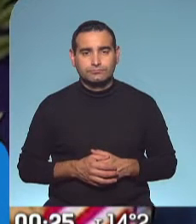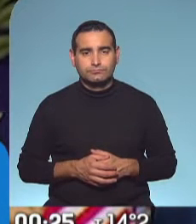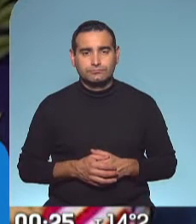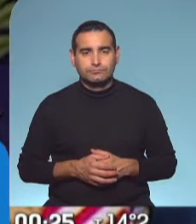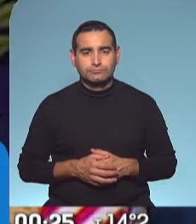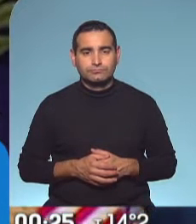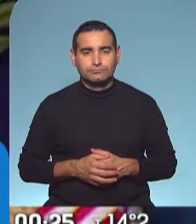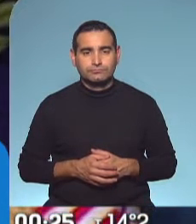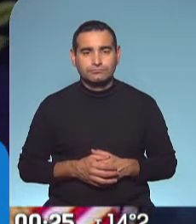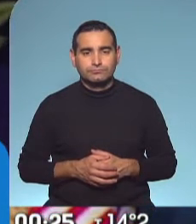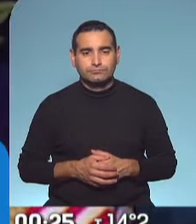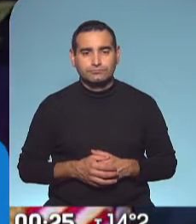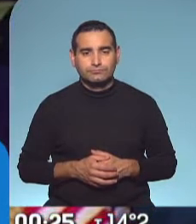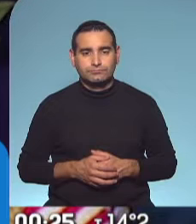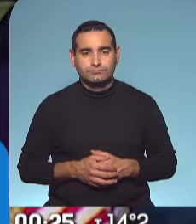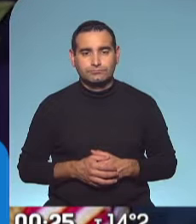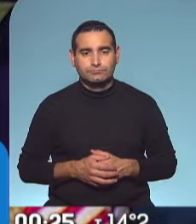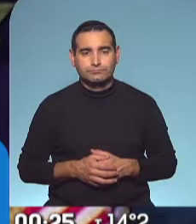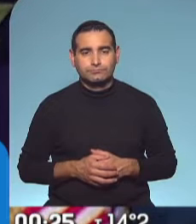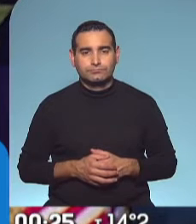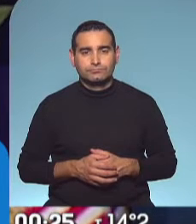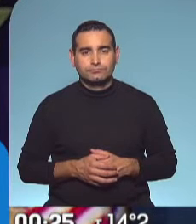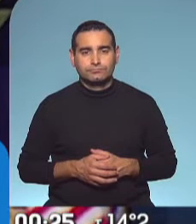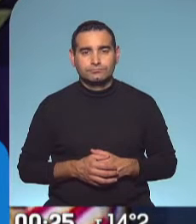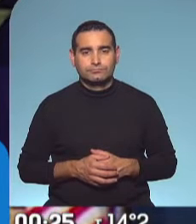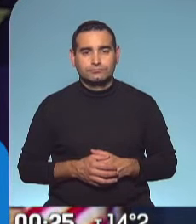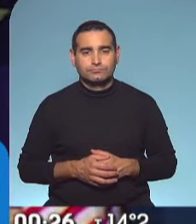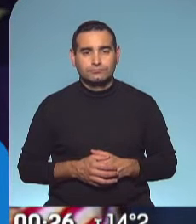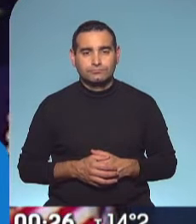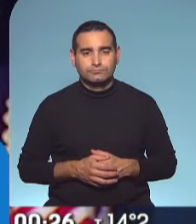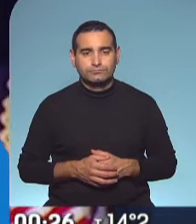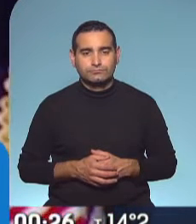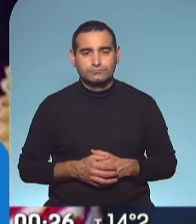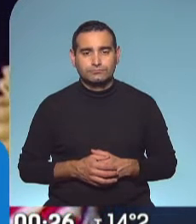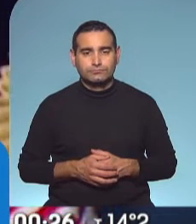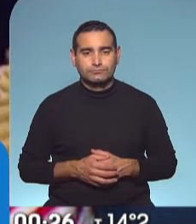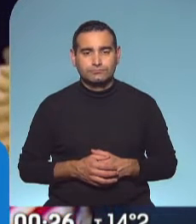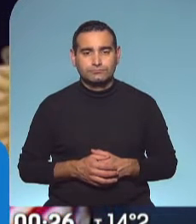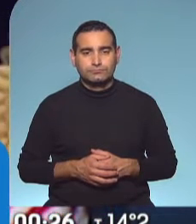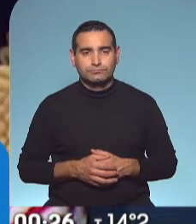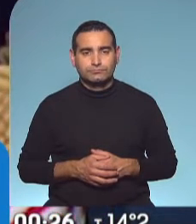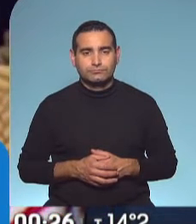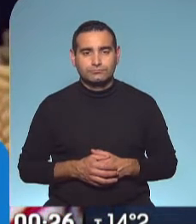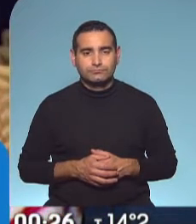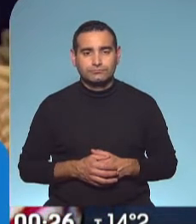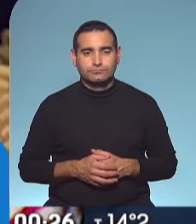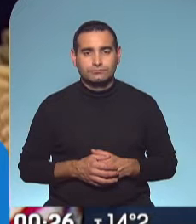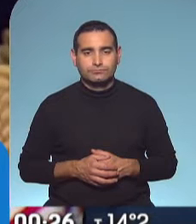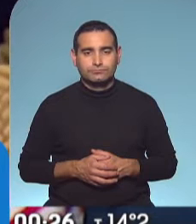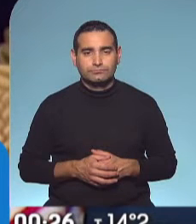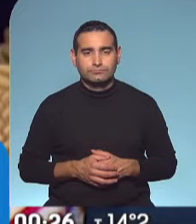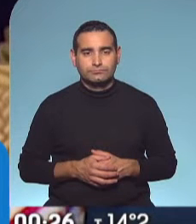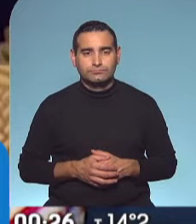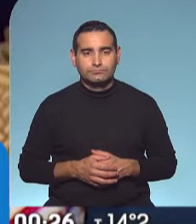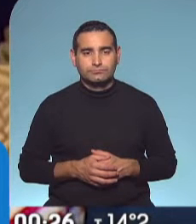gladly. No problem with it. And I've said that, and I say, if you can, use the mask. When you can, use the